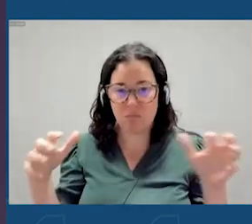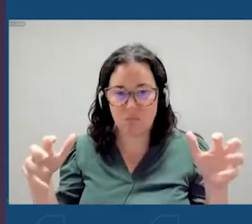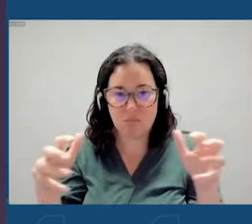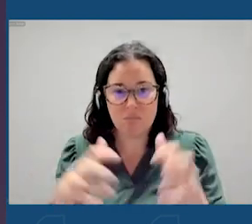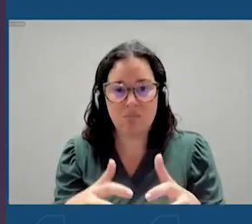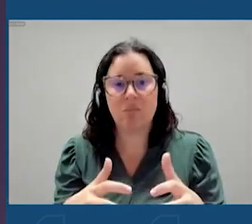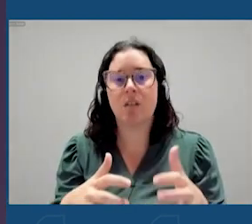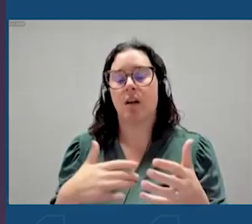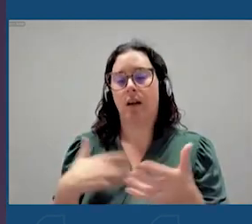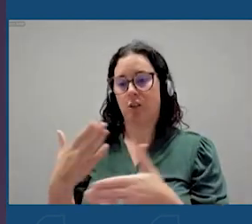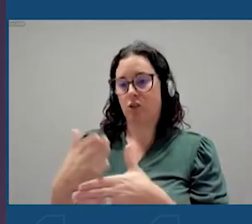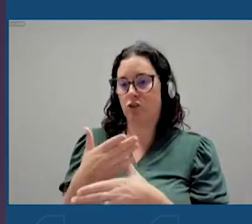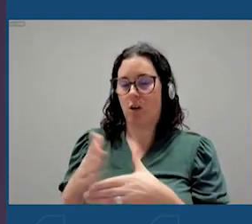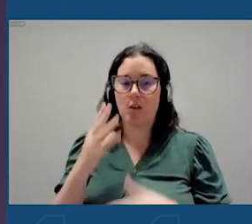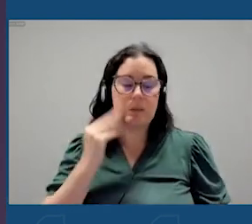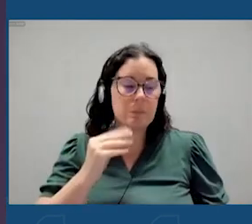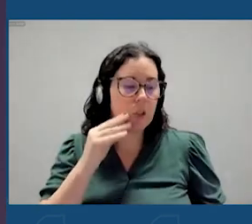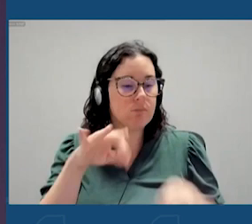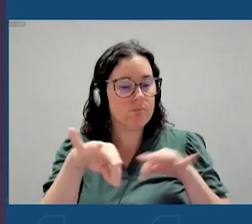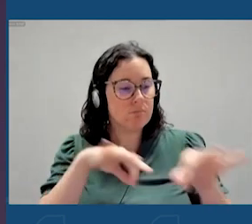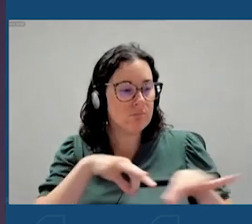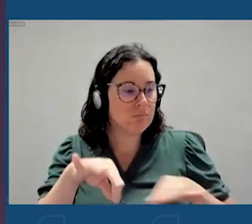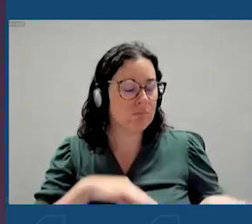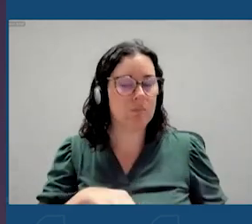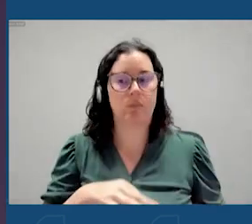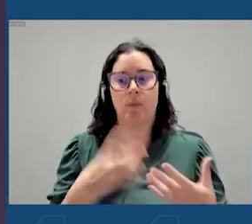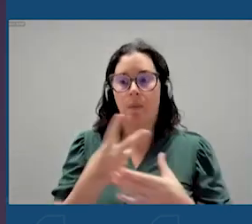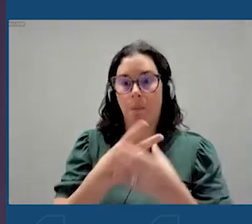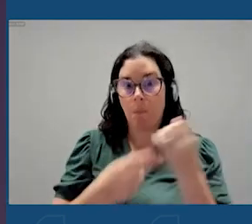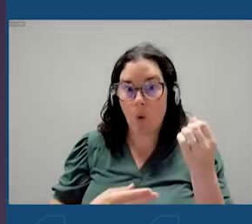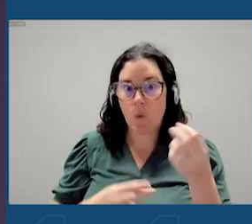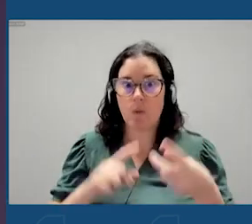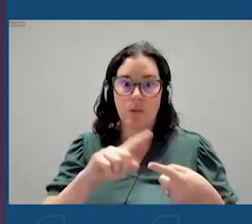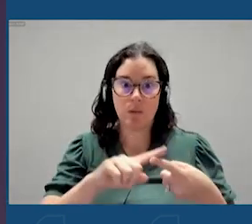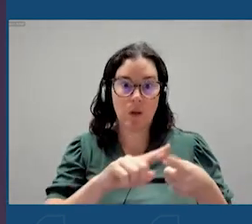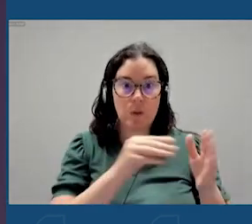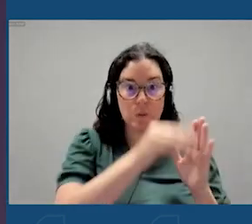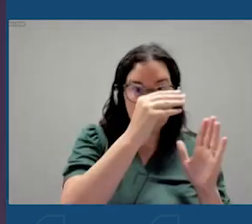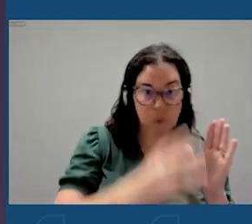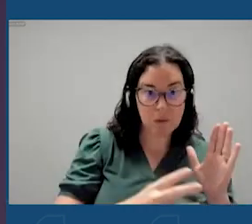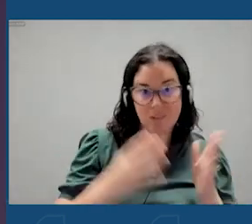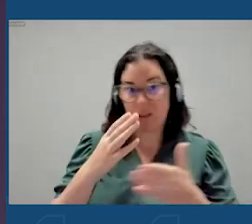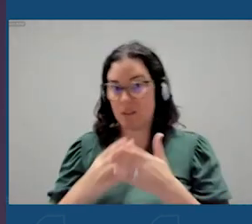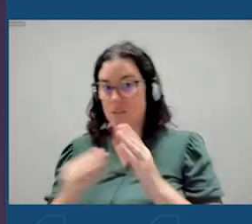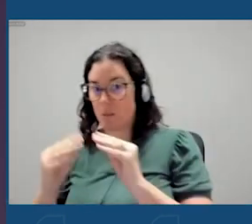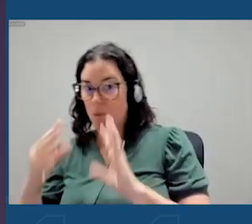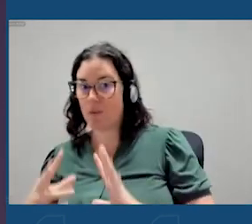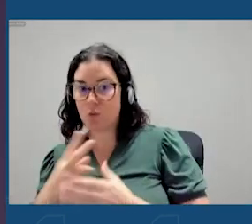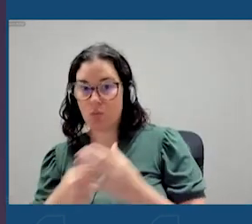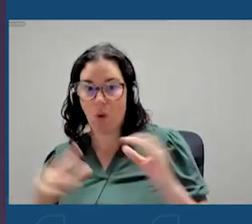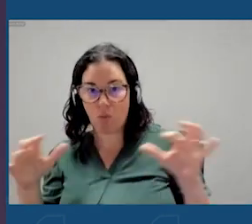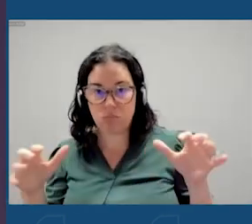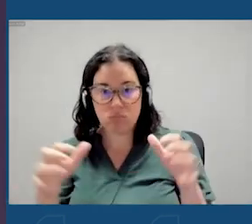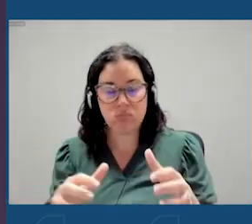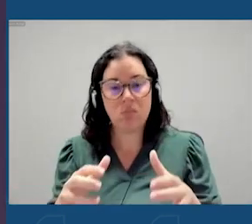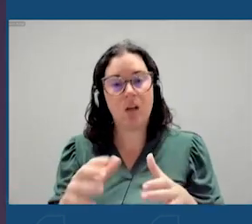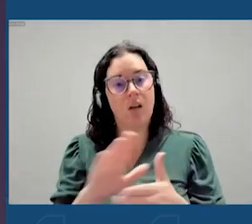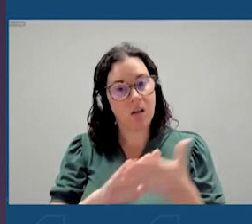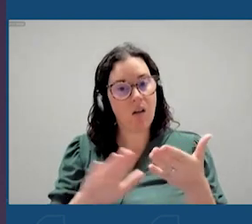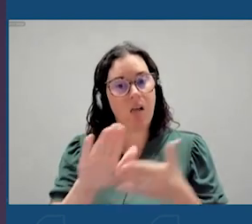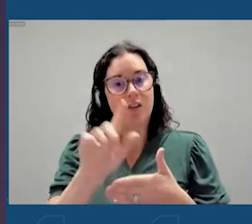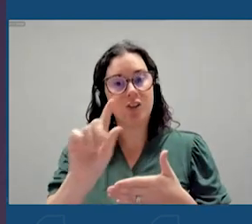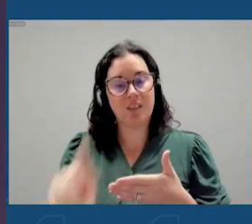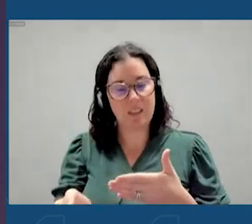experienced while in school, both from students and even in some cases professors. Our colleges need to take discrimination